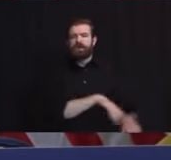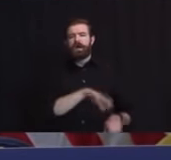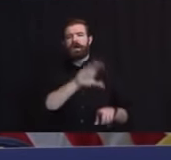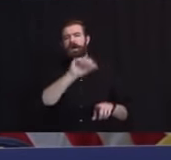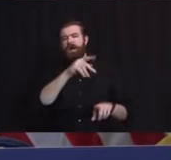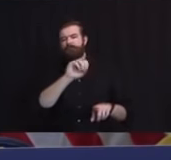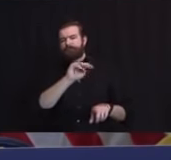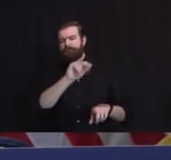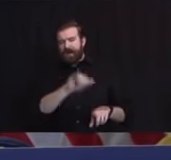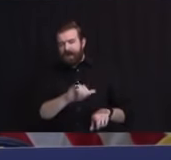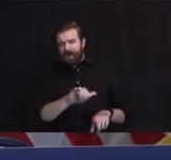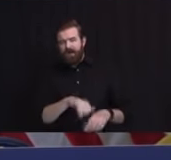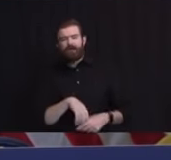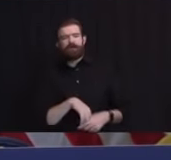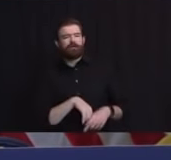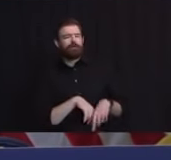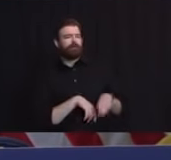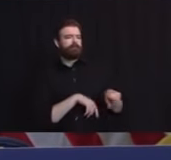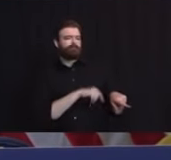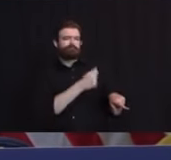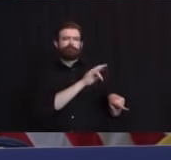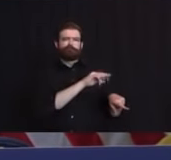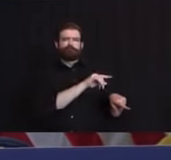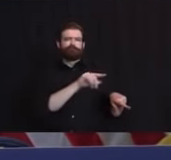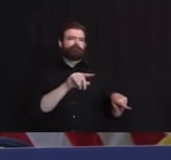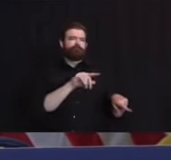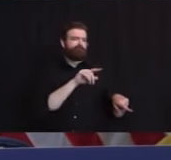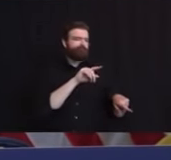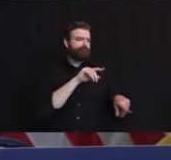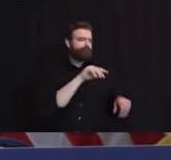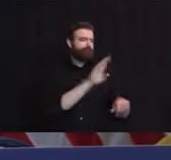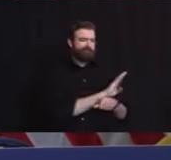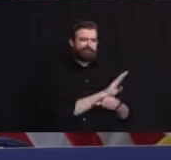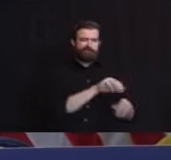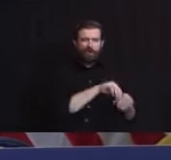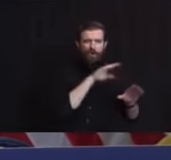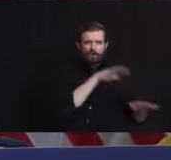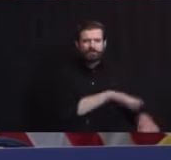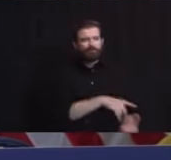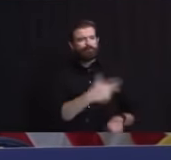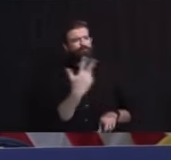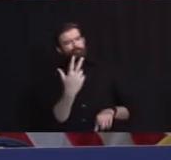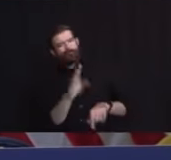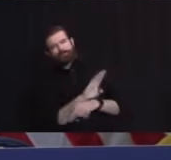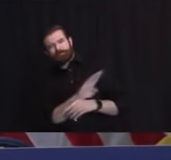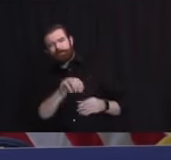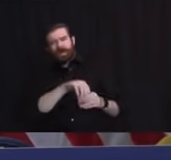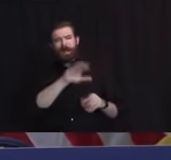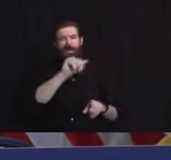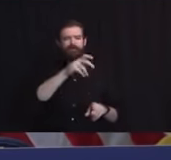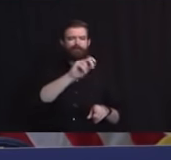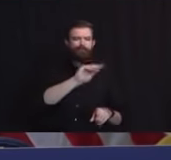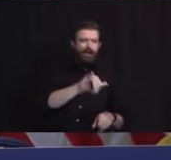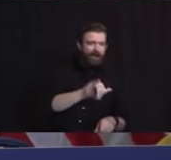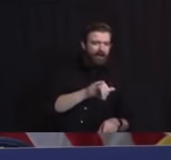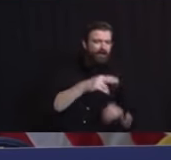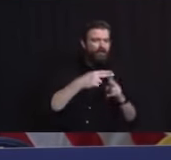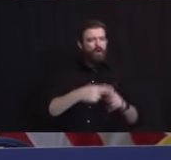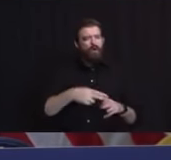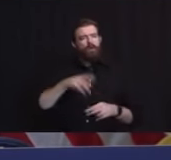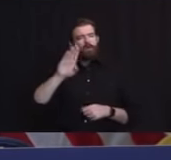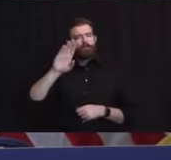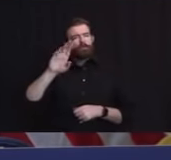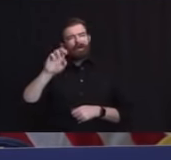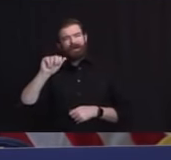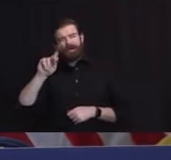reviewing 3 establishments. That would be the Breakers Kitchen and Tap in Waretown, Black Dog, 7 Stools in Little